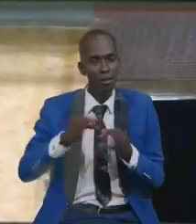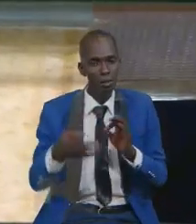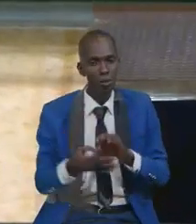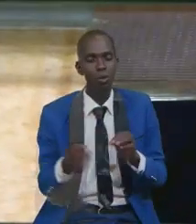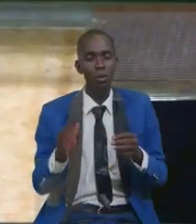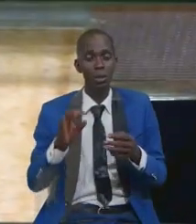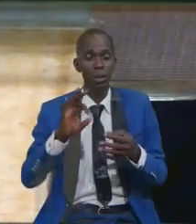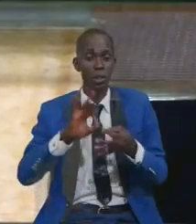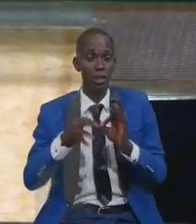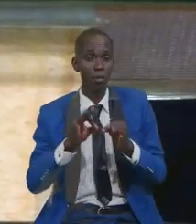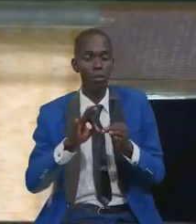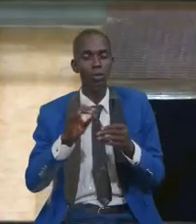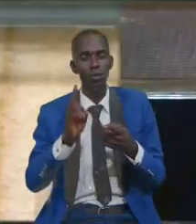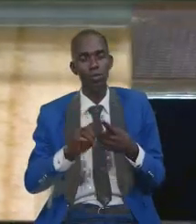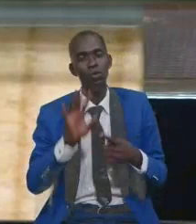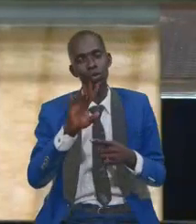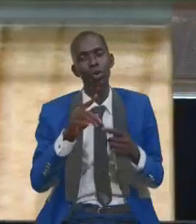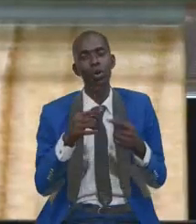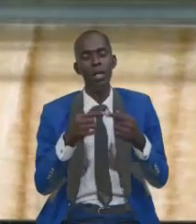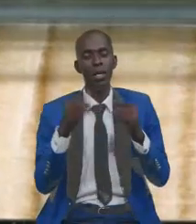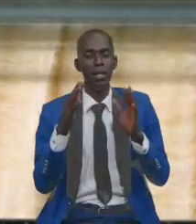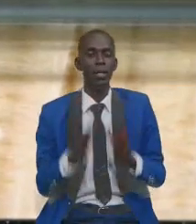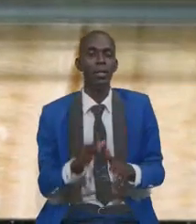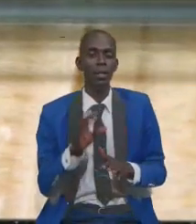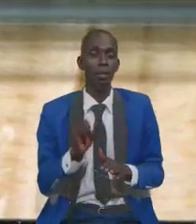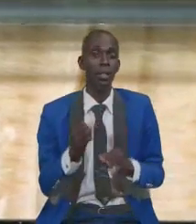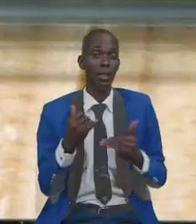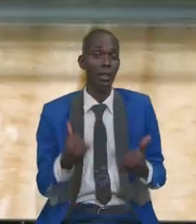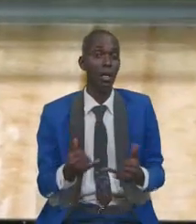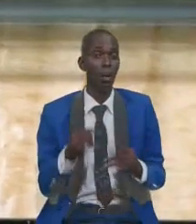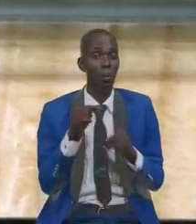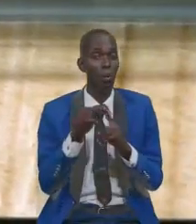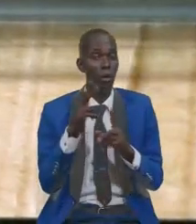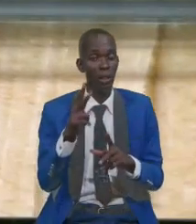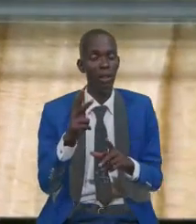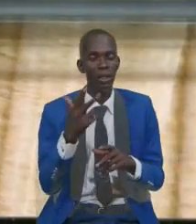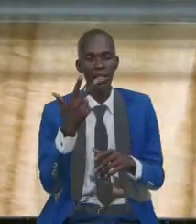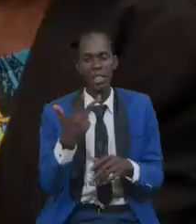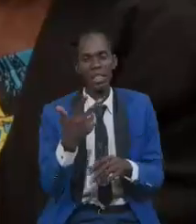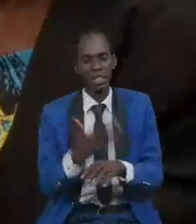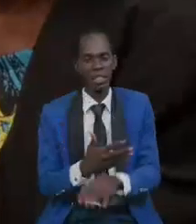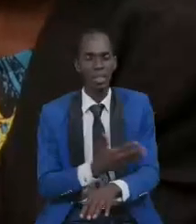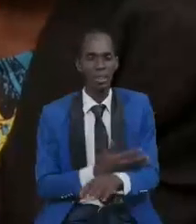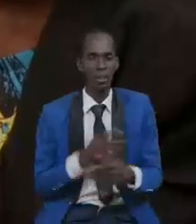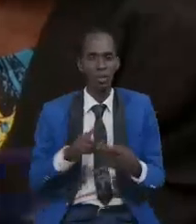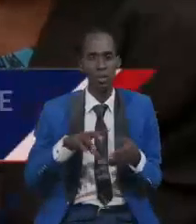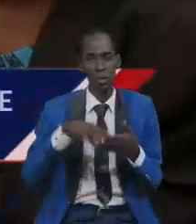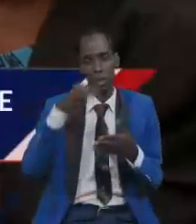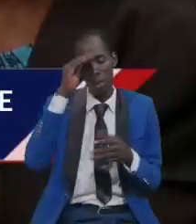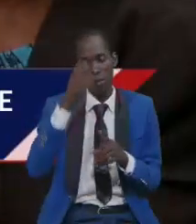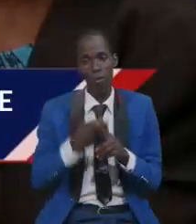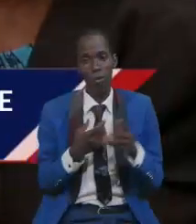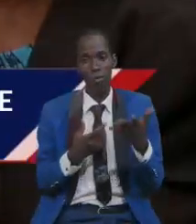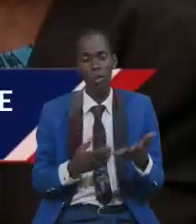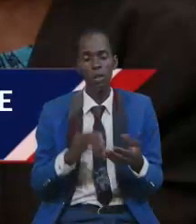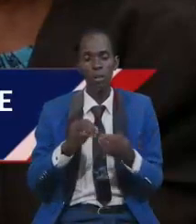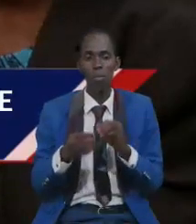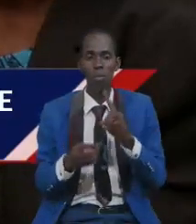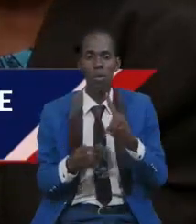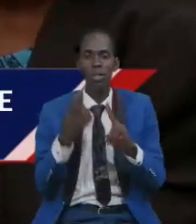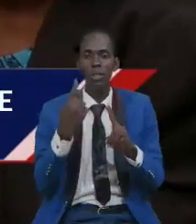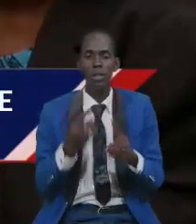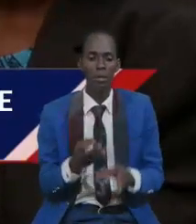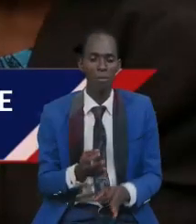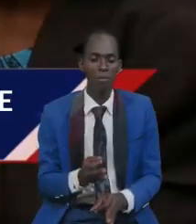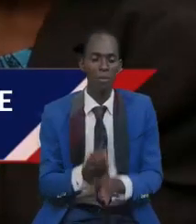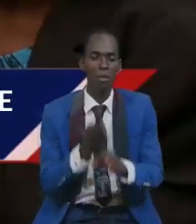Let's look at three things here. Number one, we're looking at the faithful interpreter of the decree